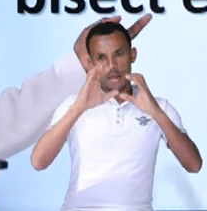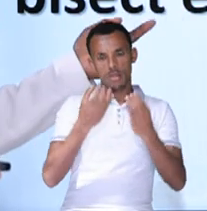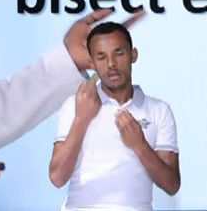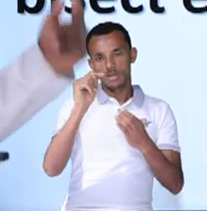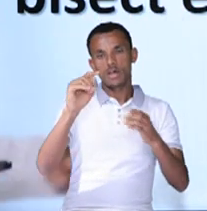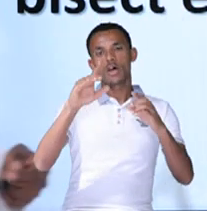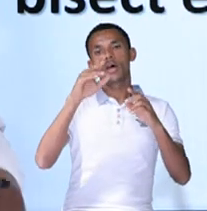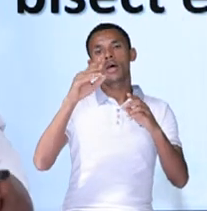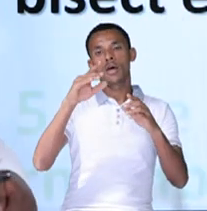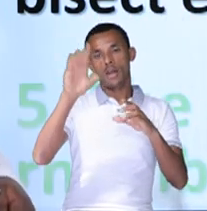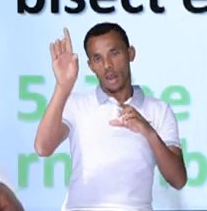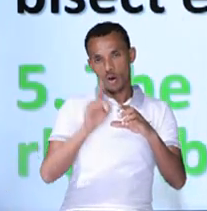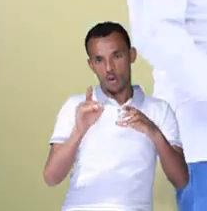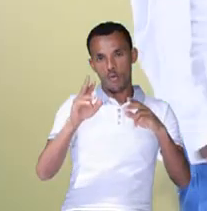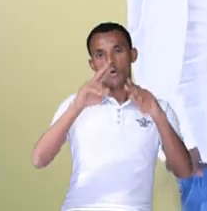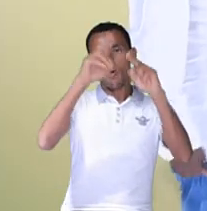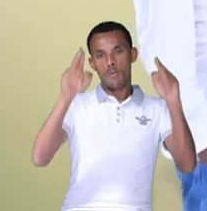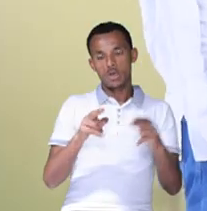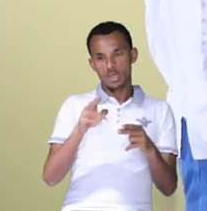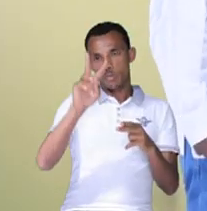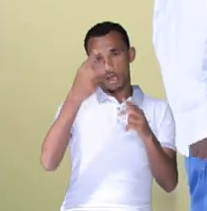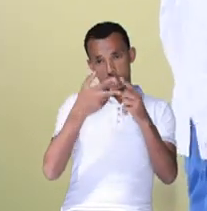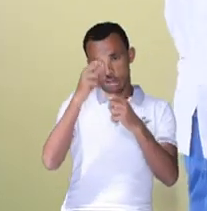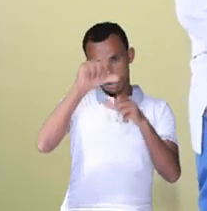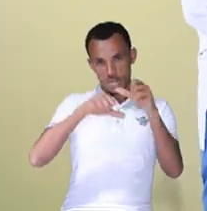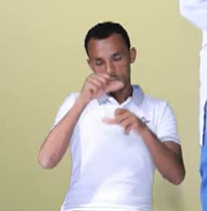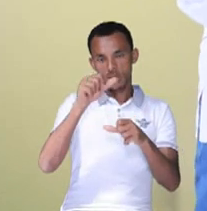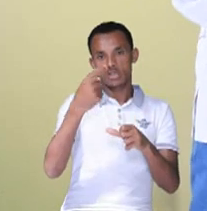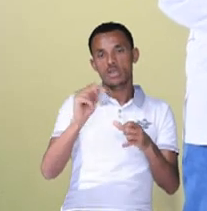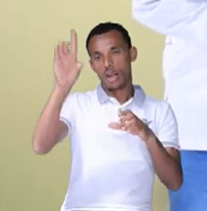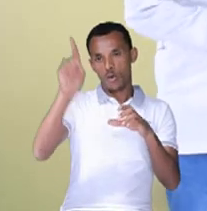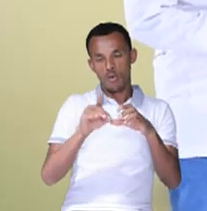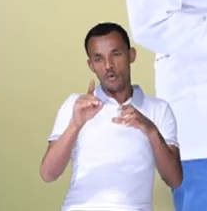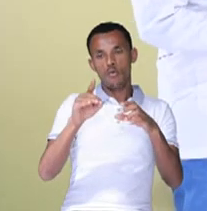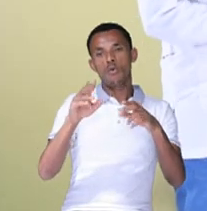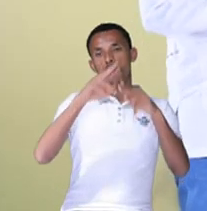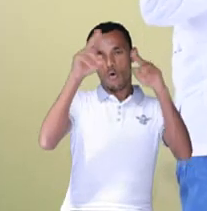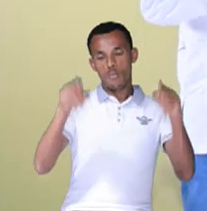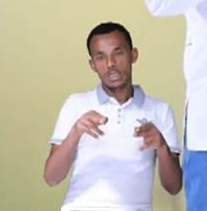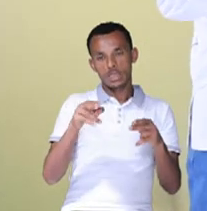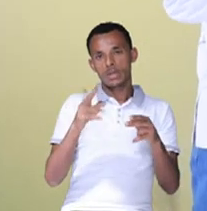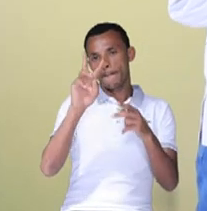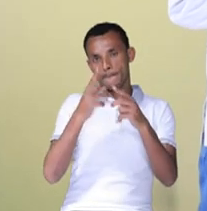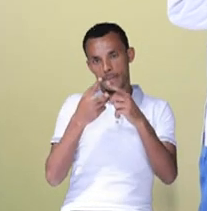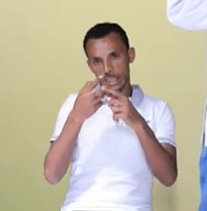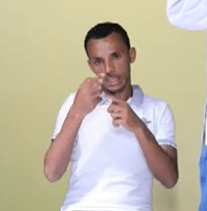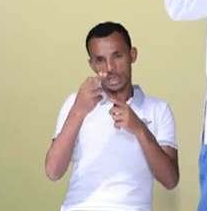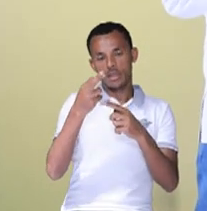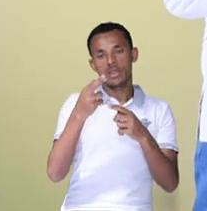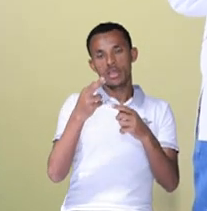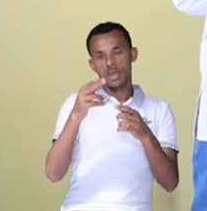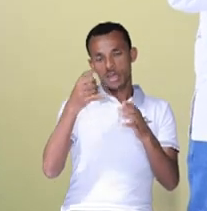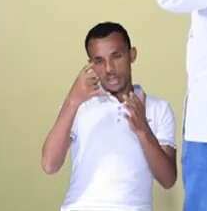diagonals of rhombus bisect each other. Finally, the diagonal of rhombus bisect its angle.